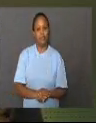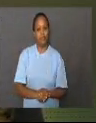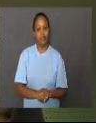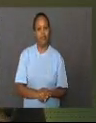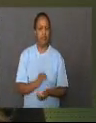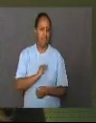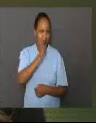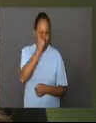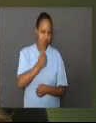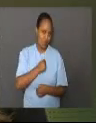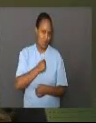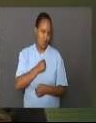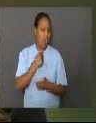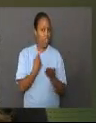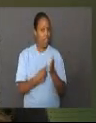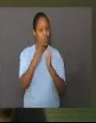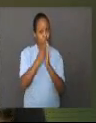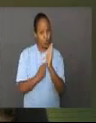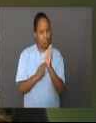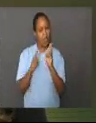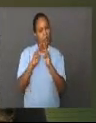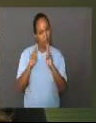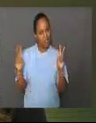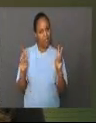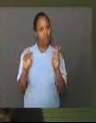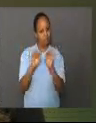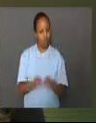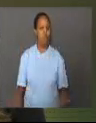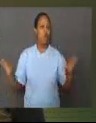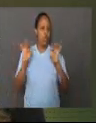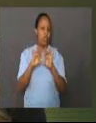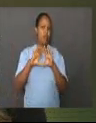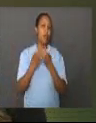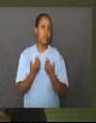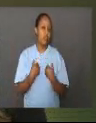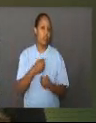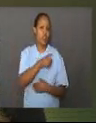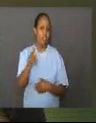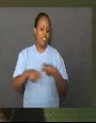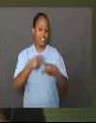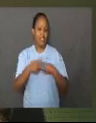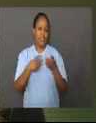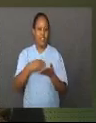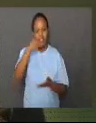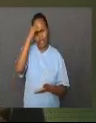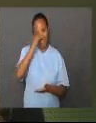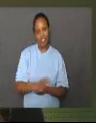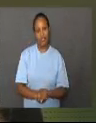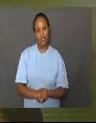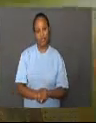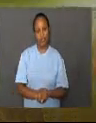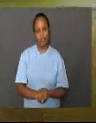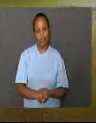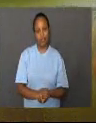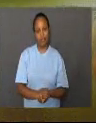I believe that this unit is a very important part of your civics education.